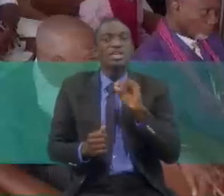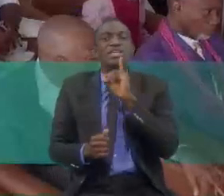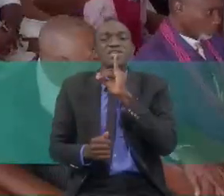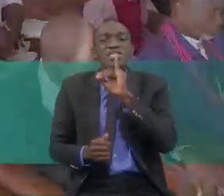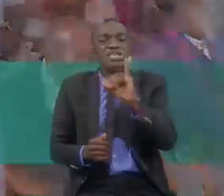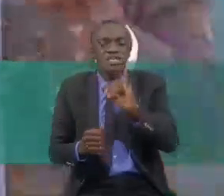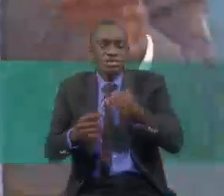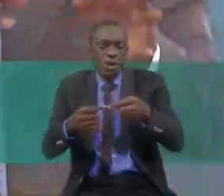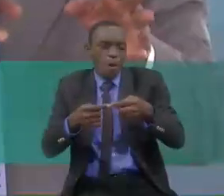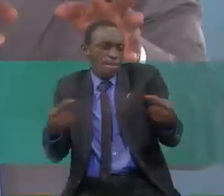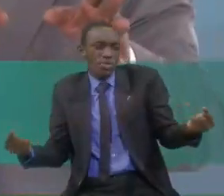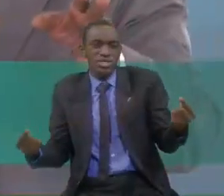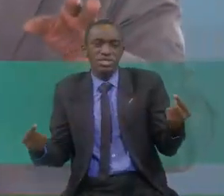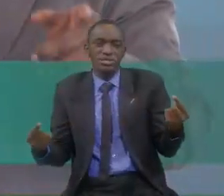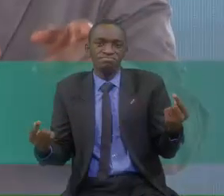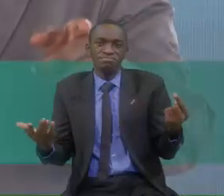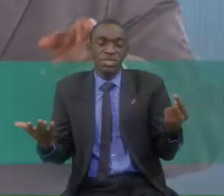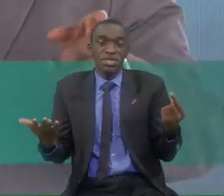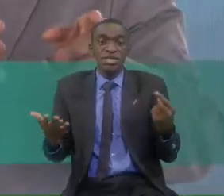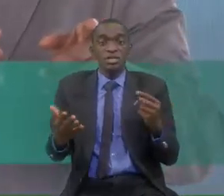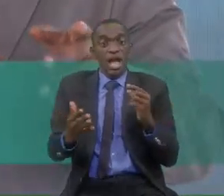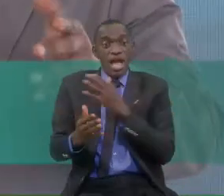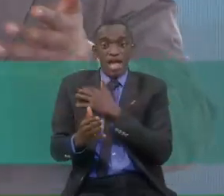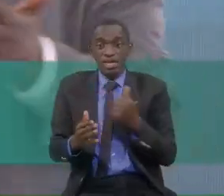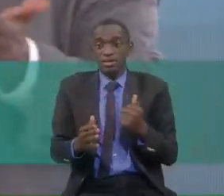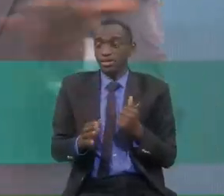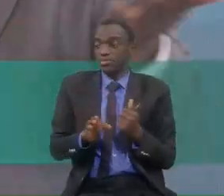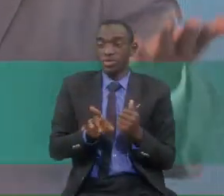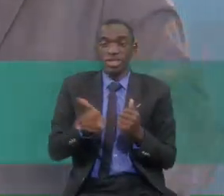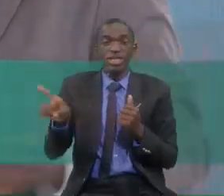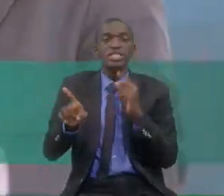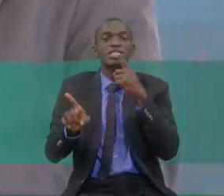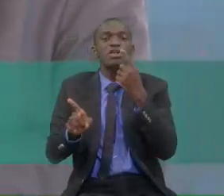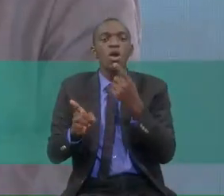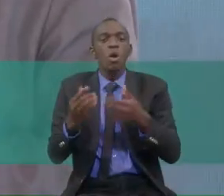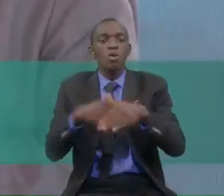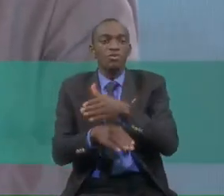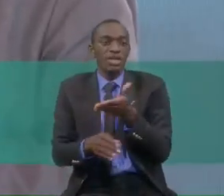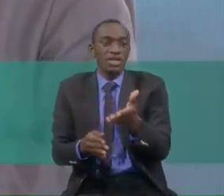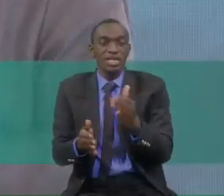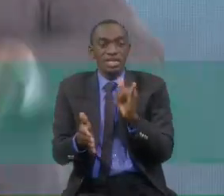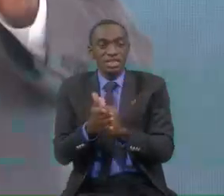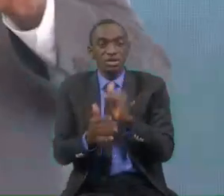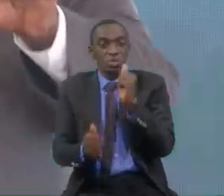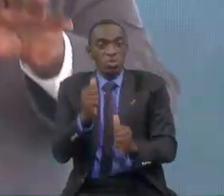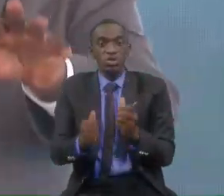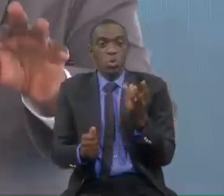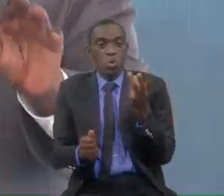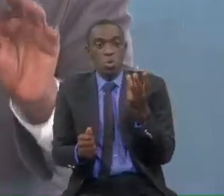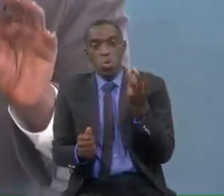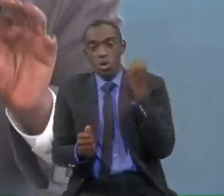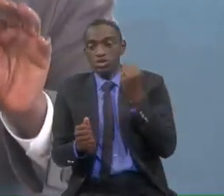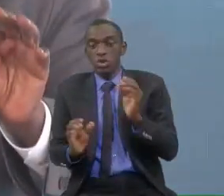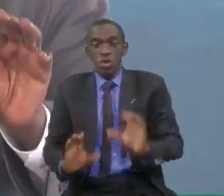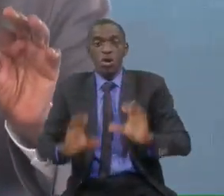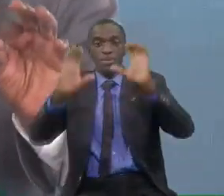to. And it says over here, that which was committed unto thee, you keep